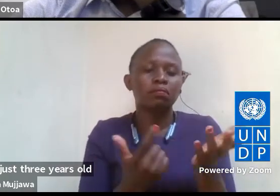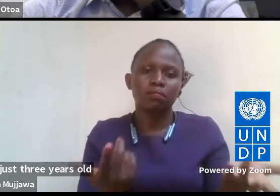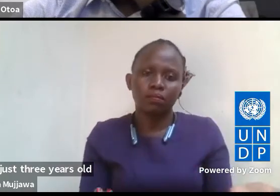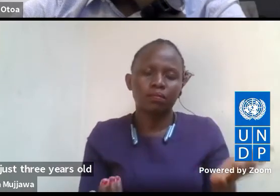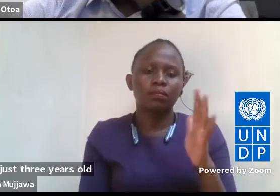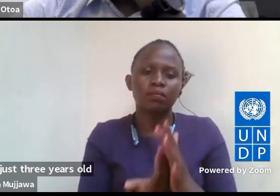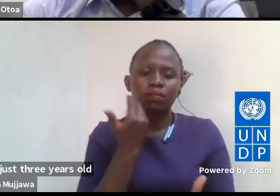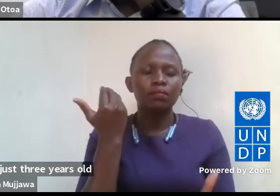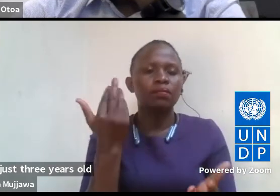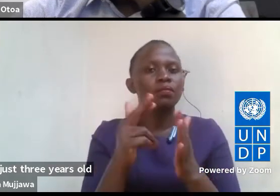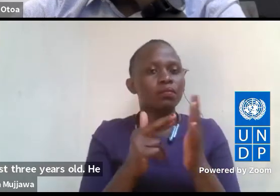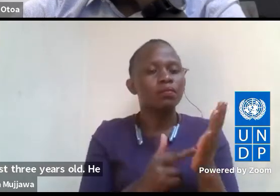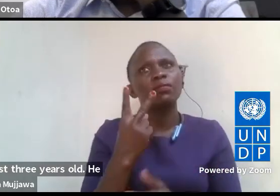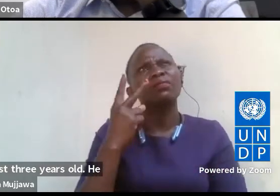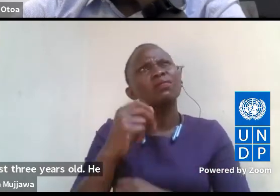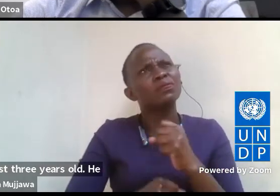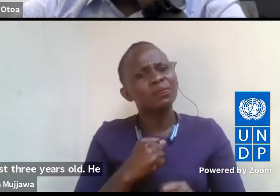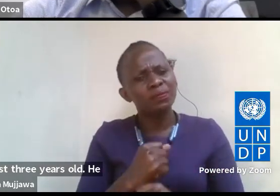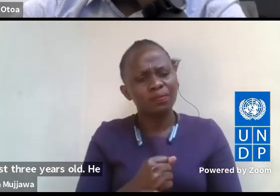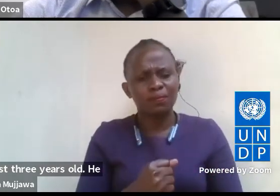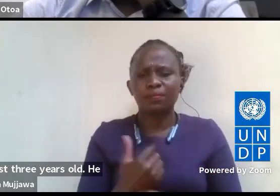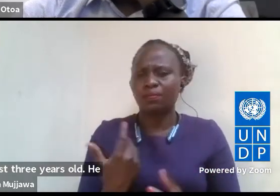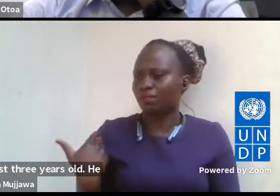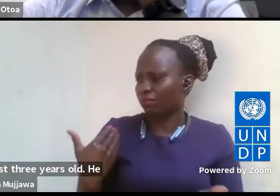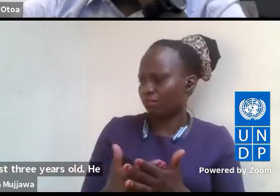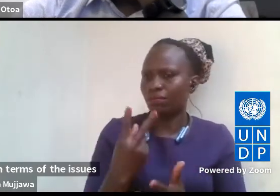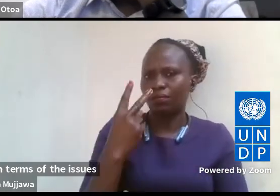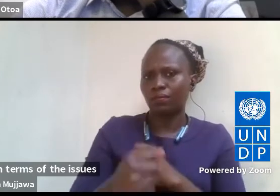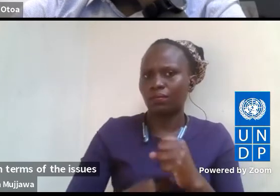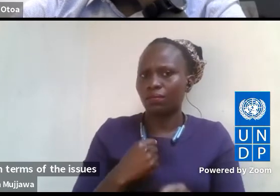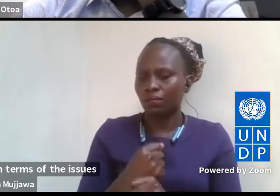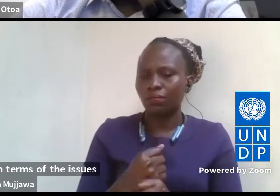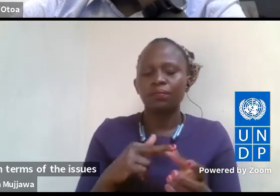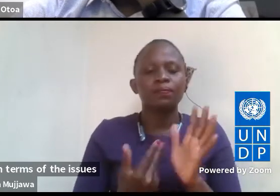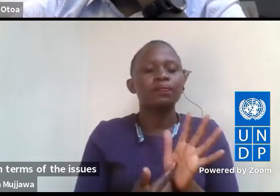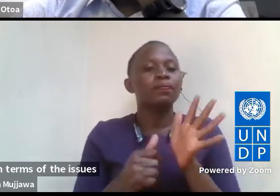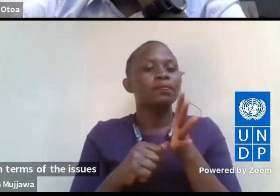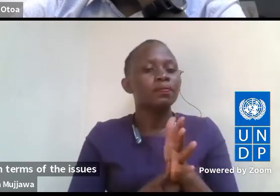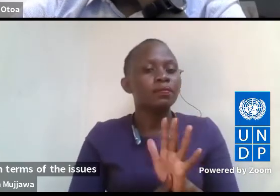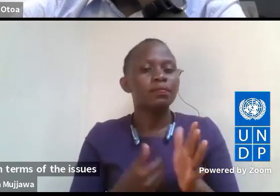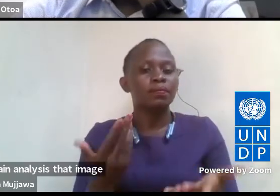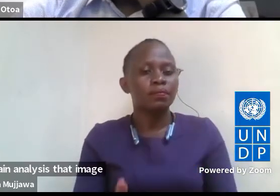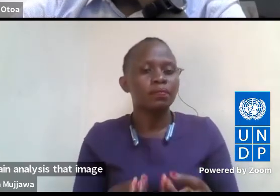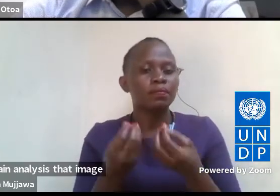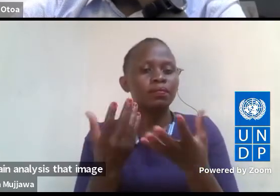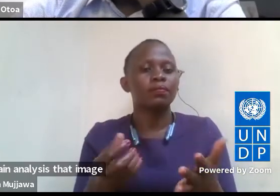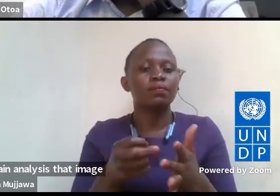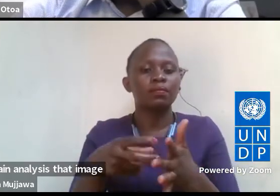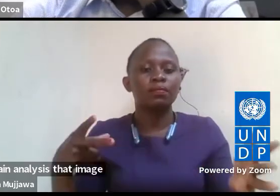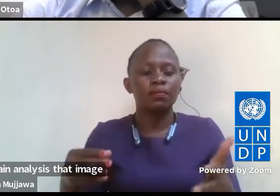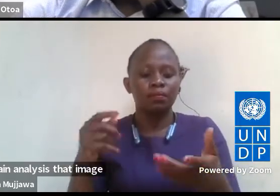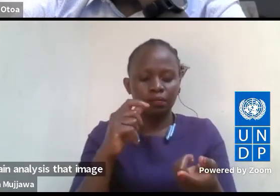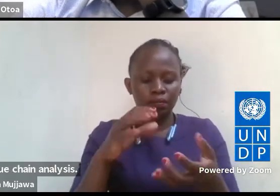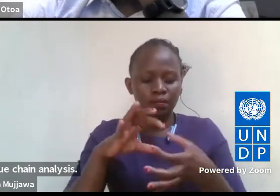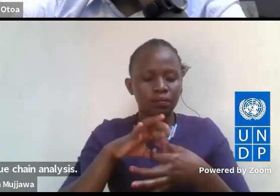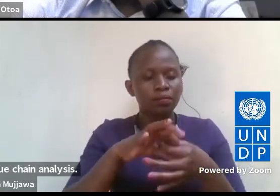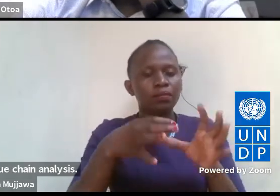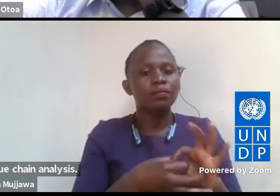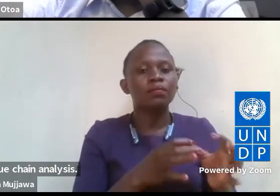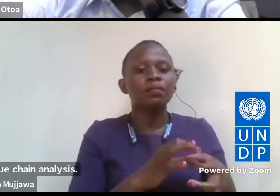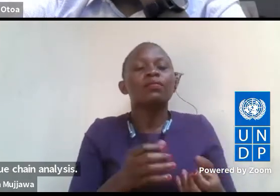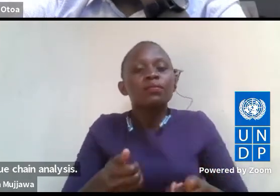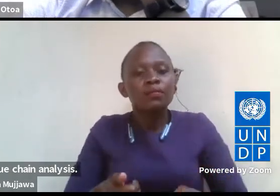profile of this sector in terms of the issues pertinent, but also the value chain analysis. That in itself is enough to really point people